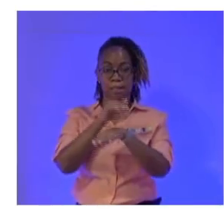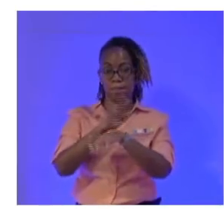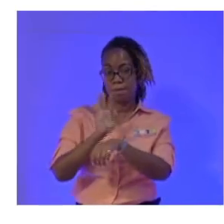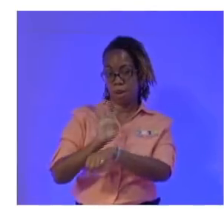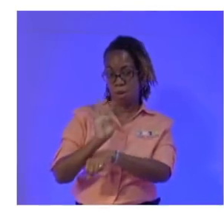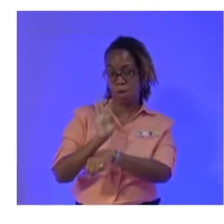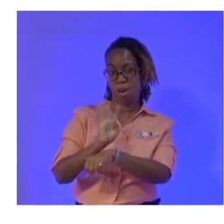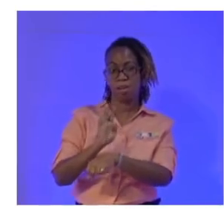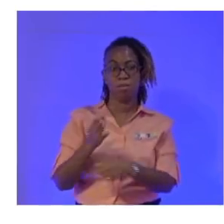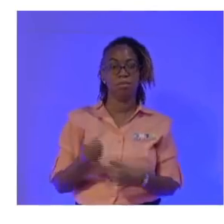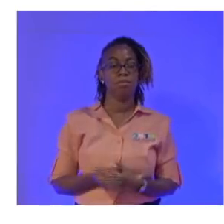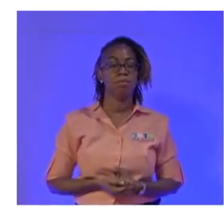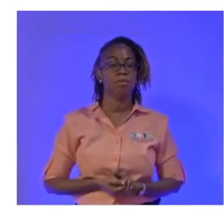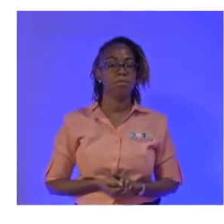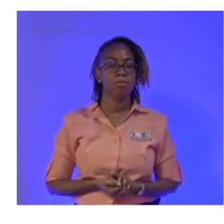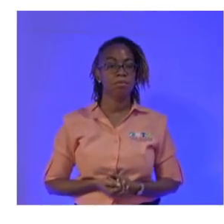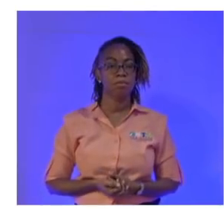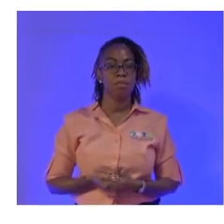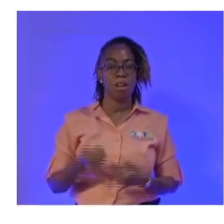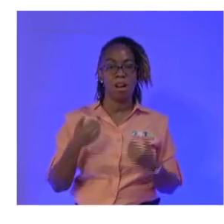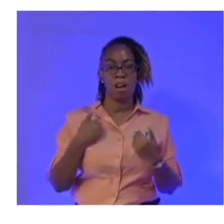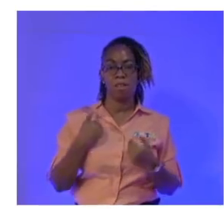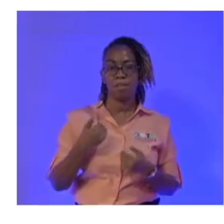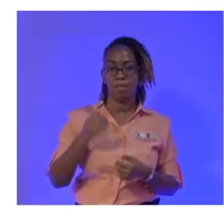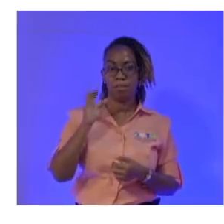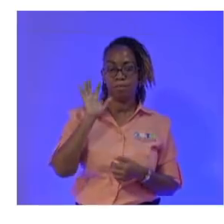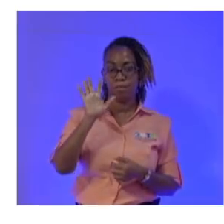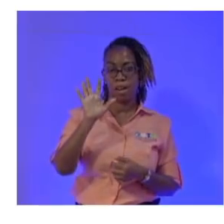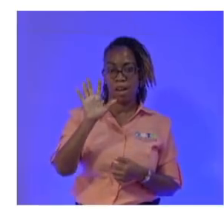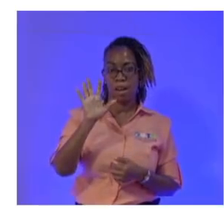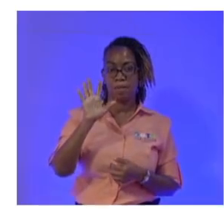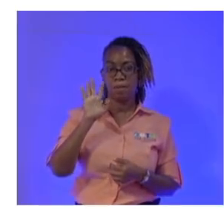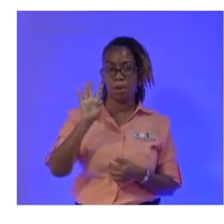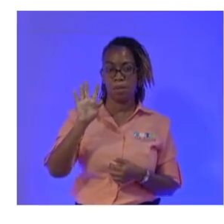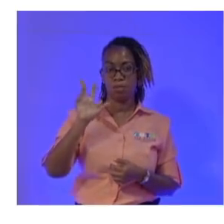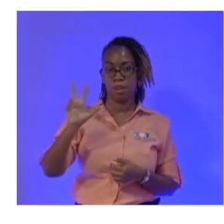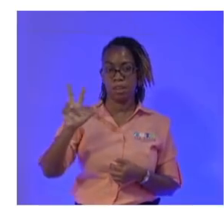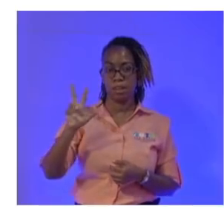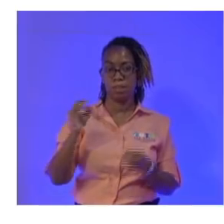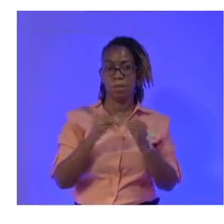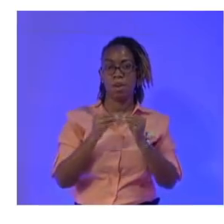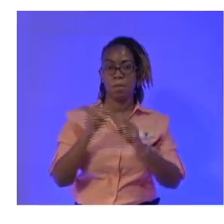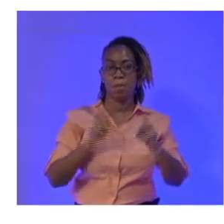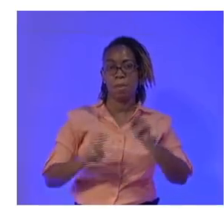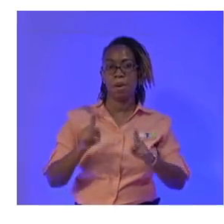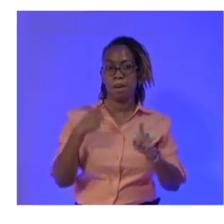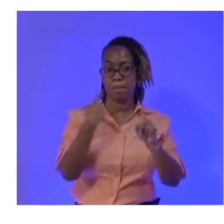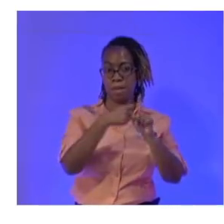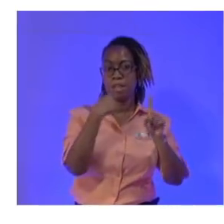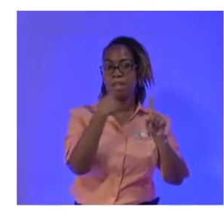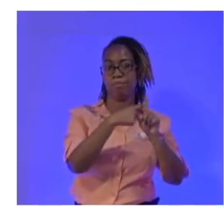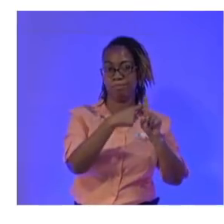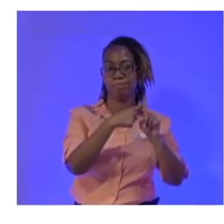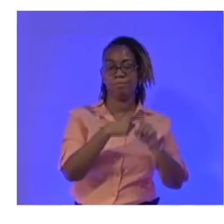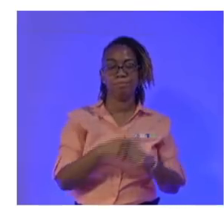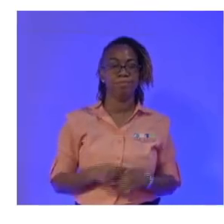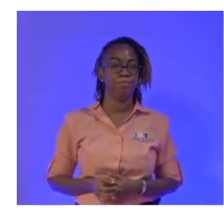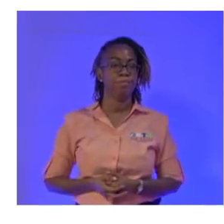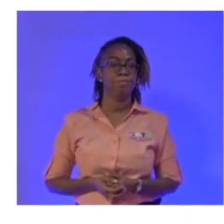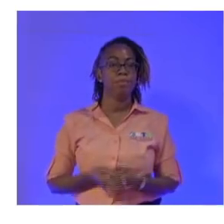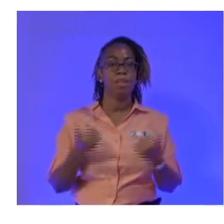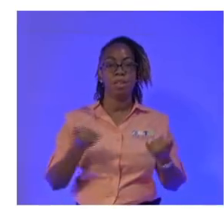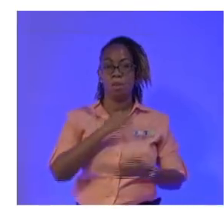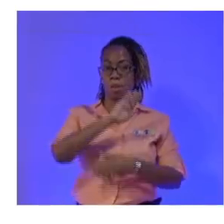966, there were an additional 543 cases recorded. This now